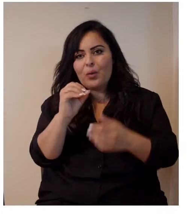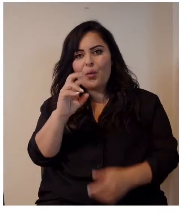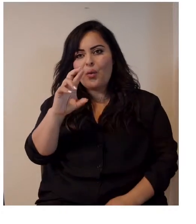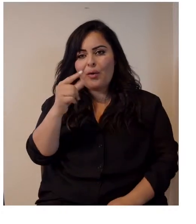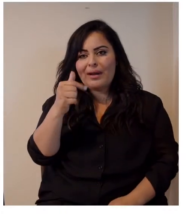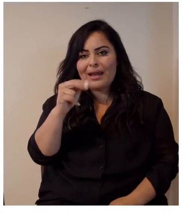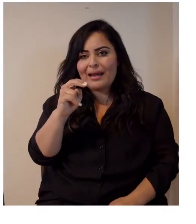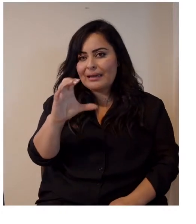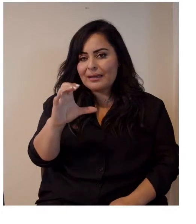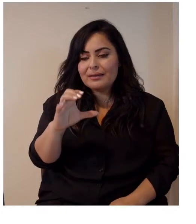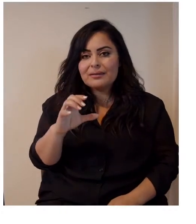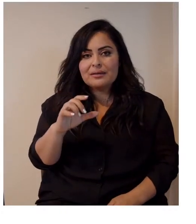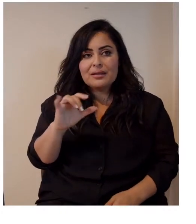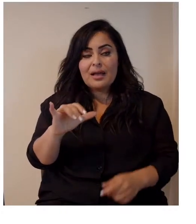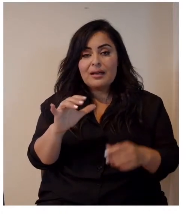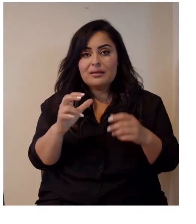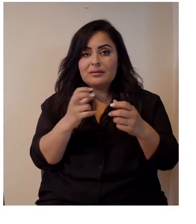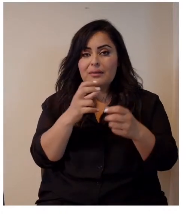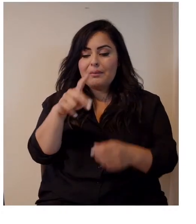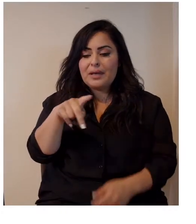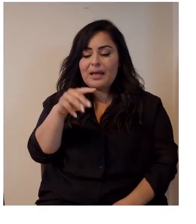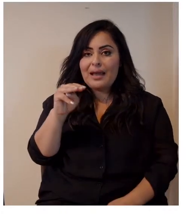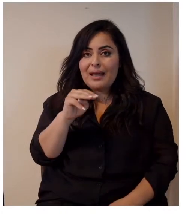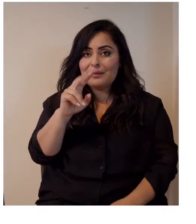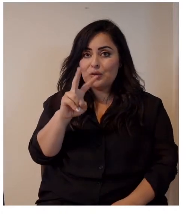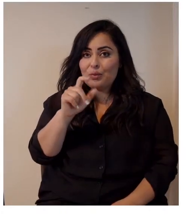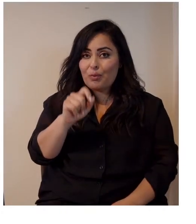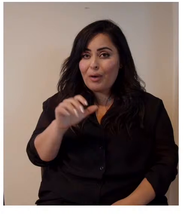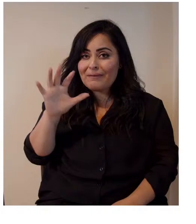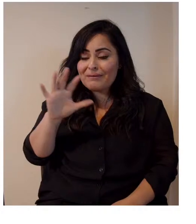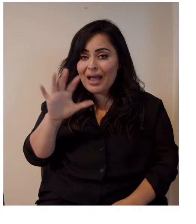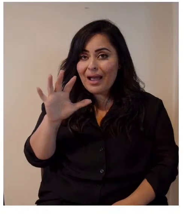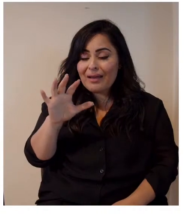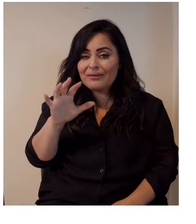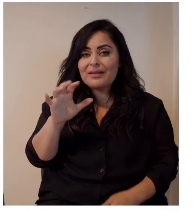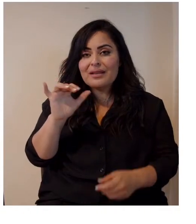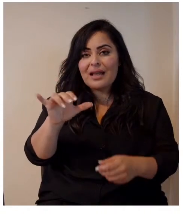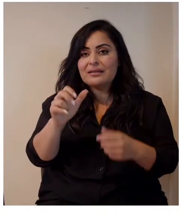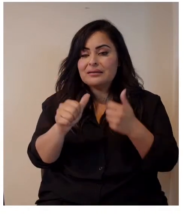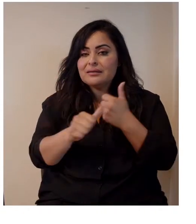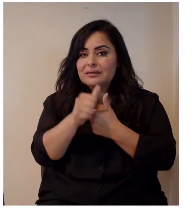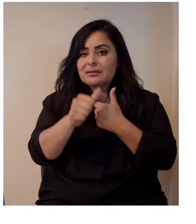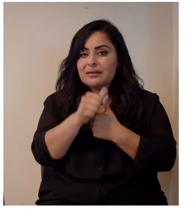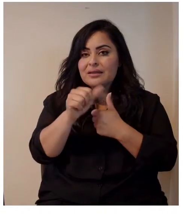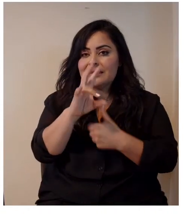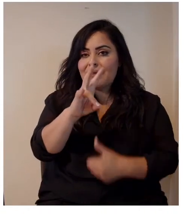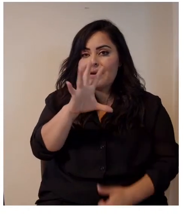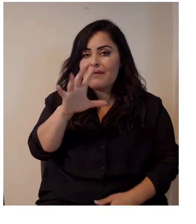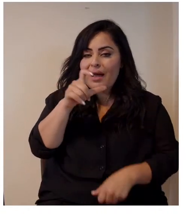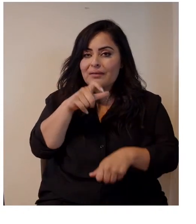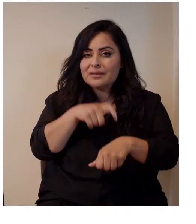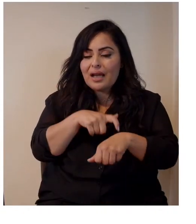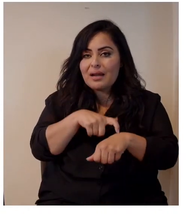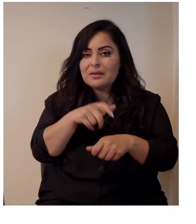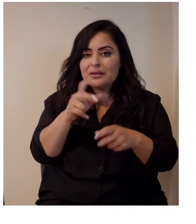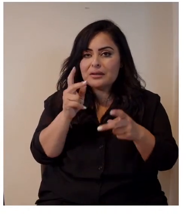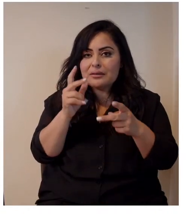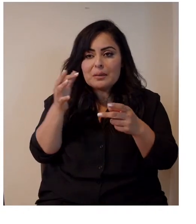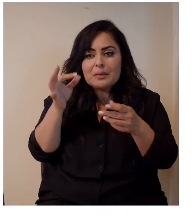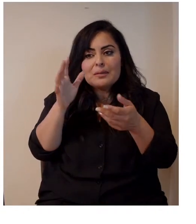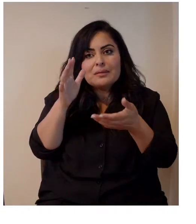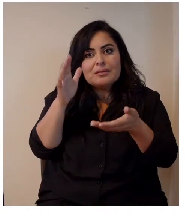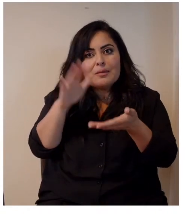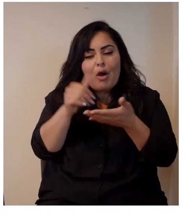The pollutant that we're most concerned with is that PM 2.5, particulate matter 2.5, which is 70 times smaller than the diameter of your